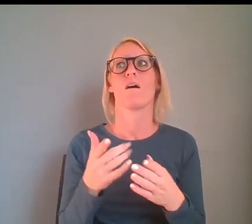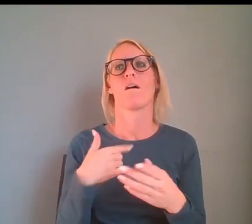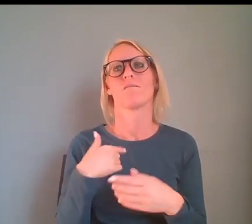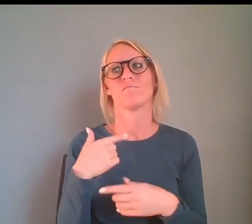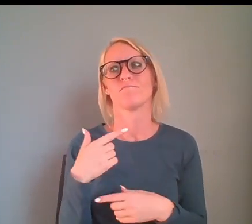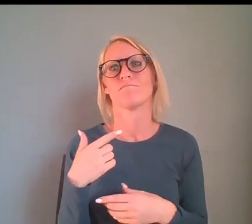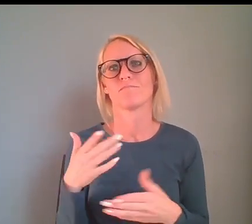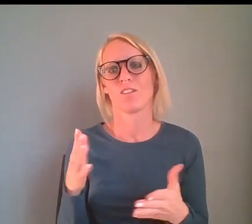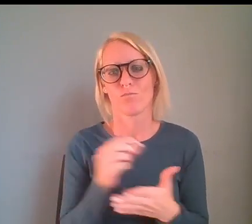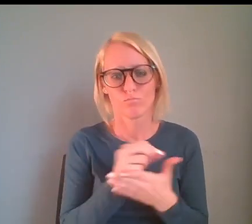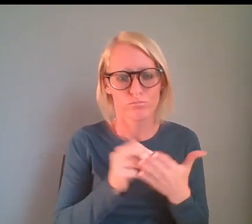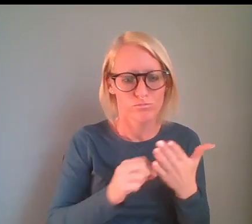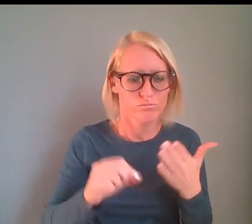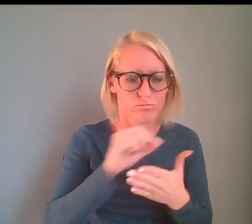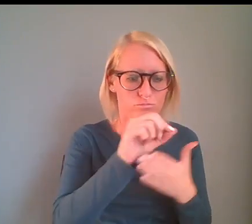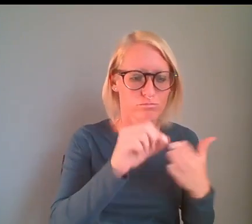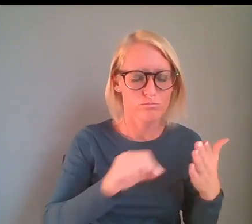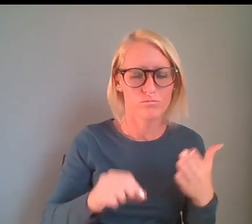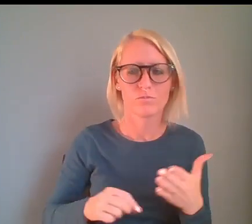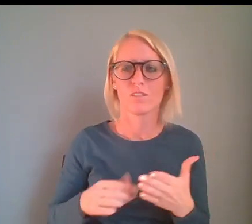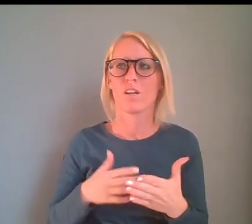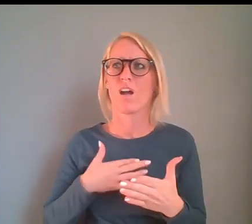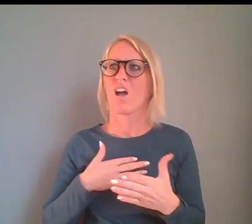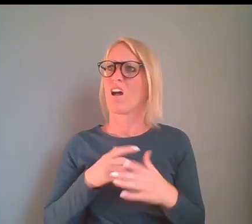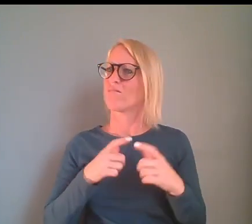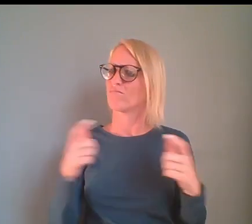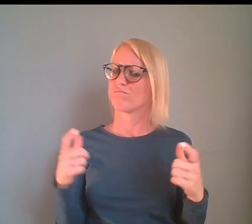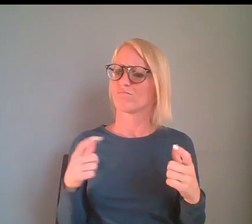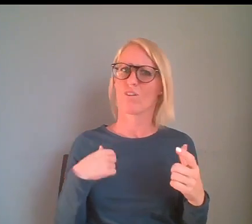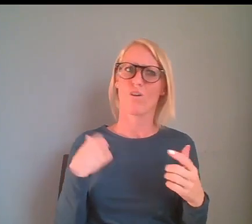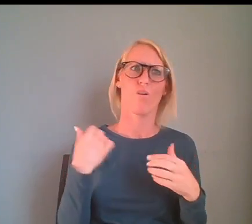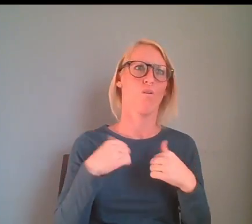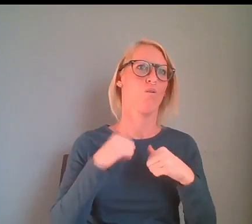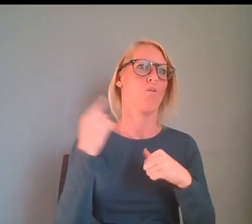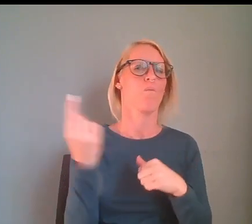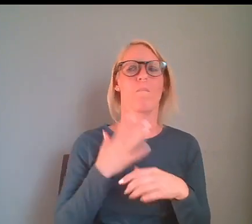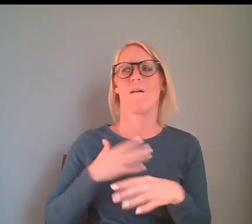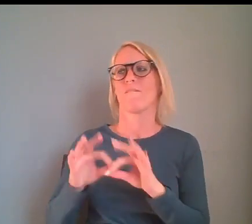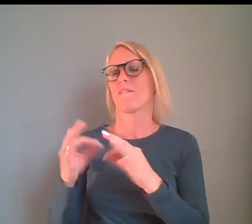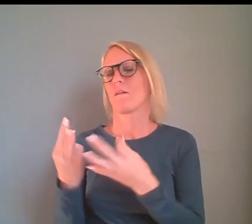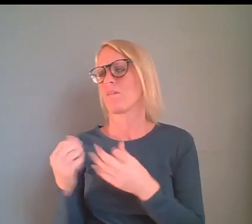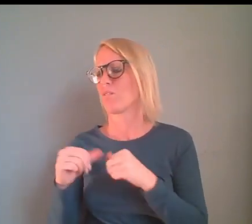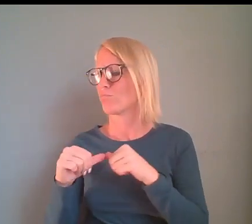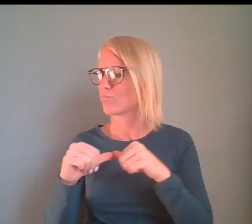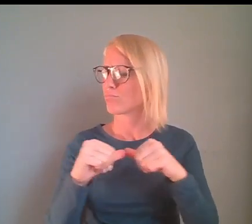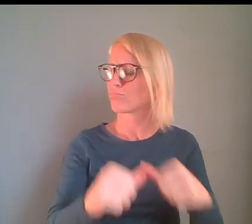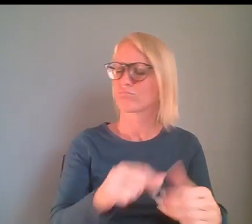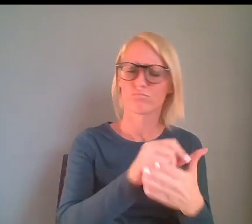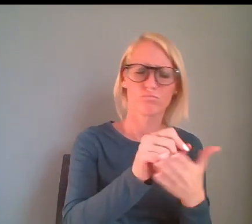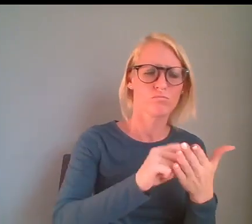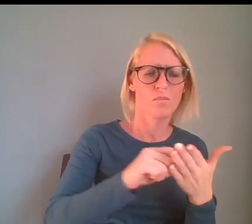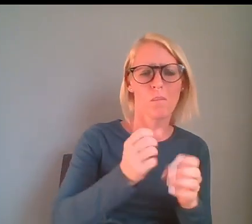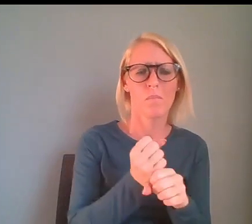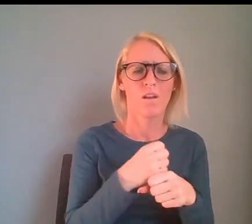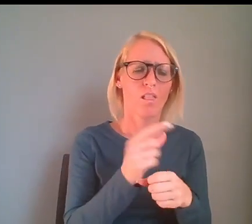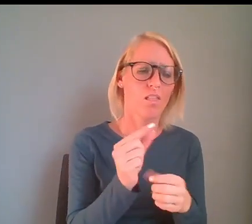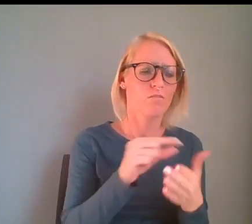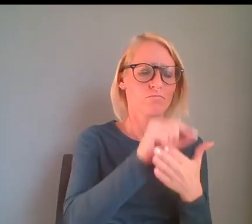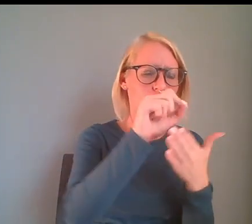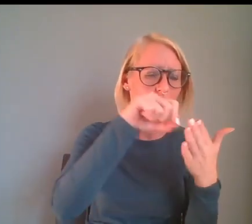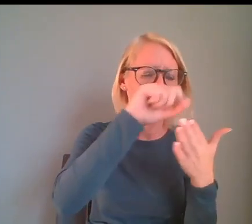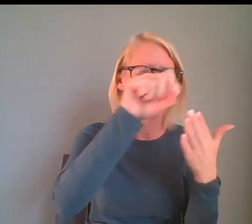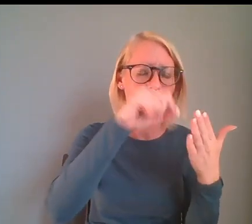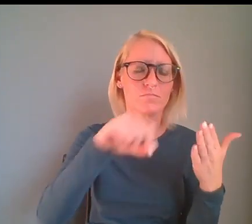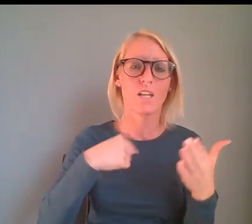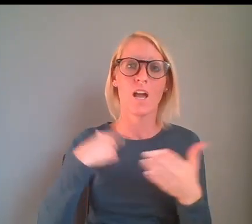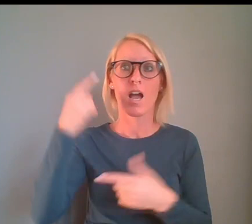big doodler, and my whole family. I mean, we always were scribbling and making little things. And I think that people need